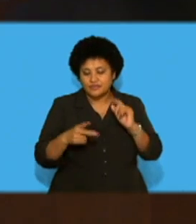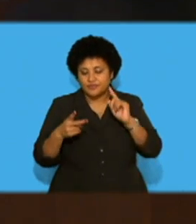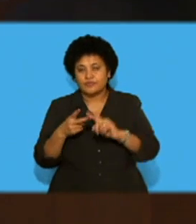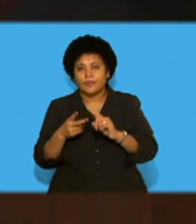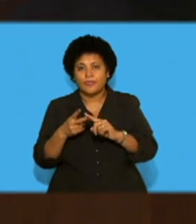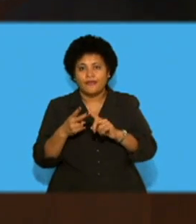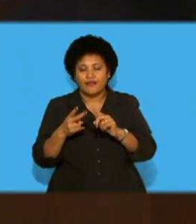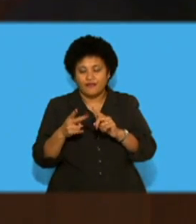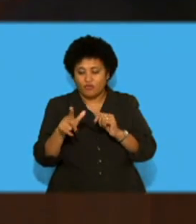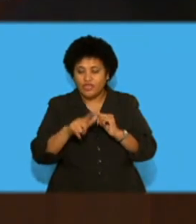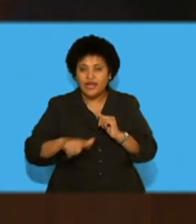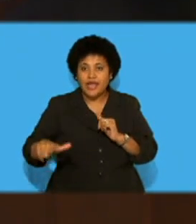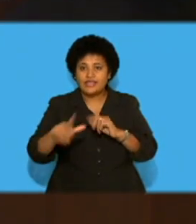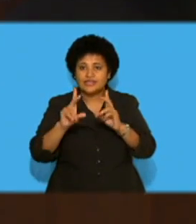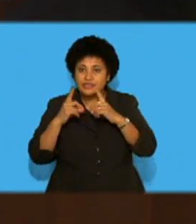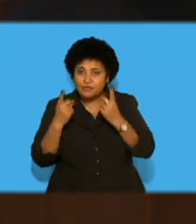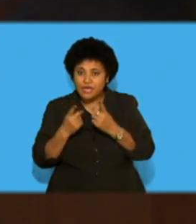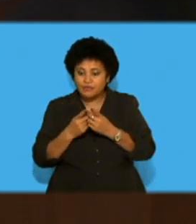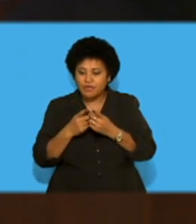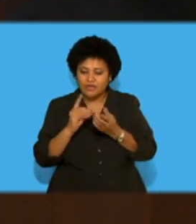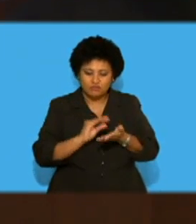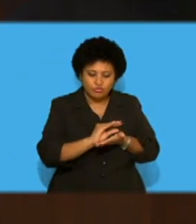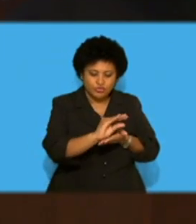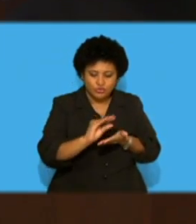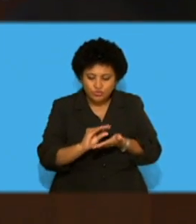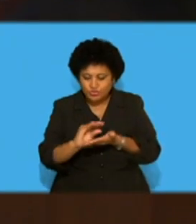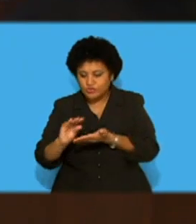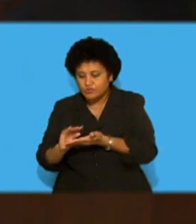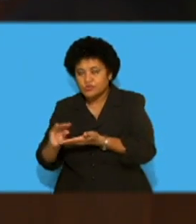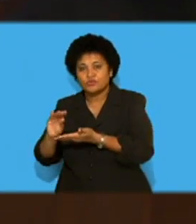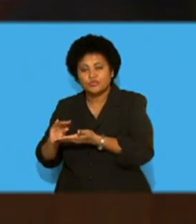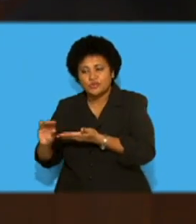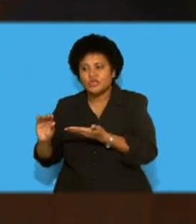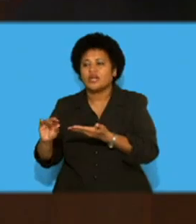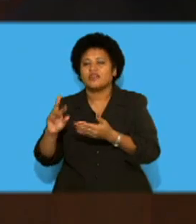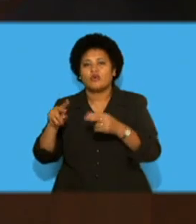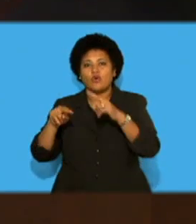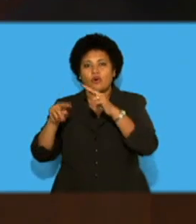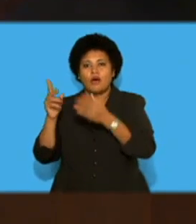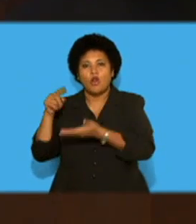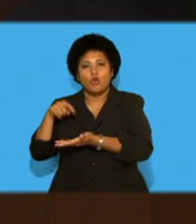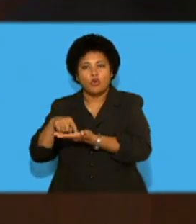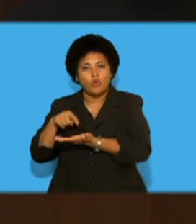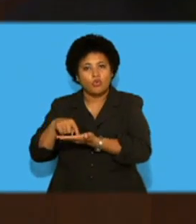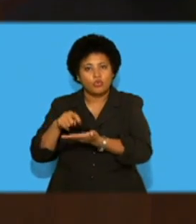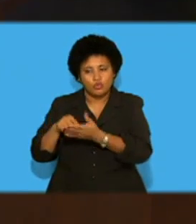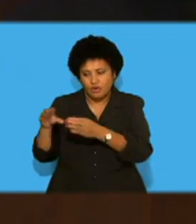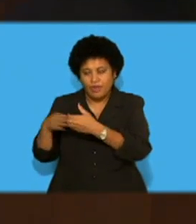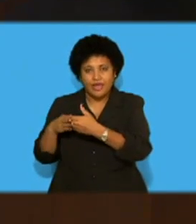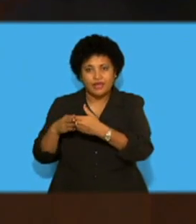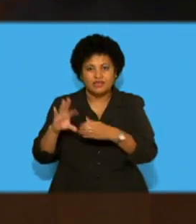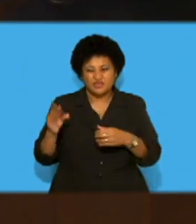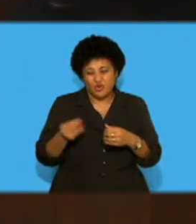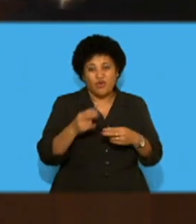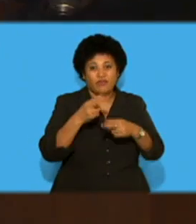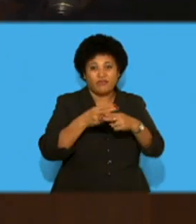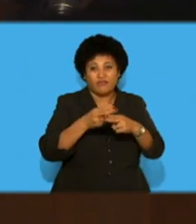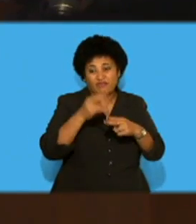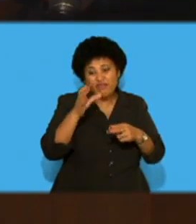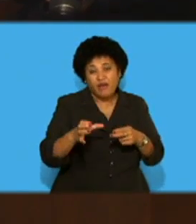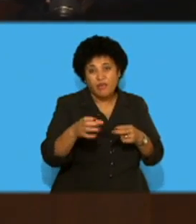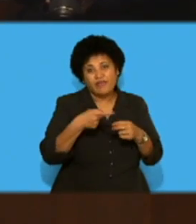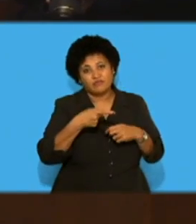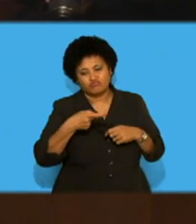Growers Fund, for FDB, for crop liens, etc., various other deductions. Now, Madam Speaker, what we discovered